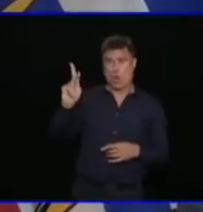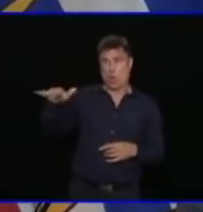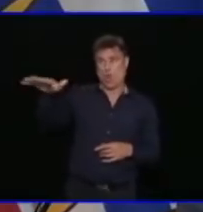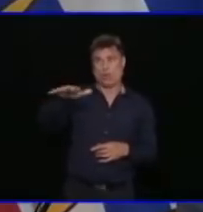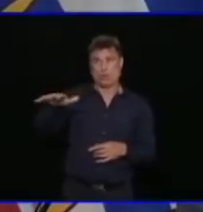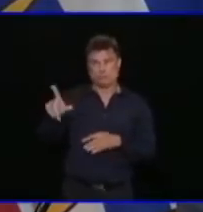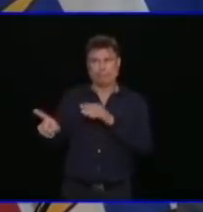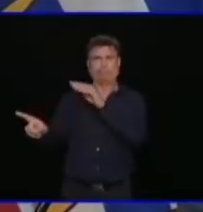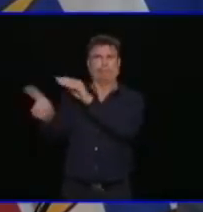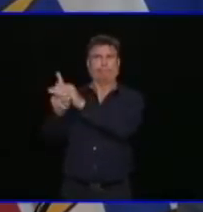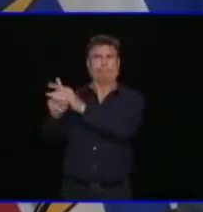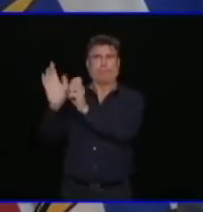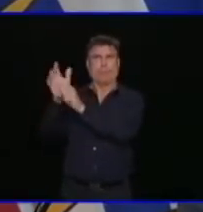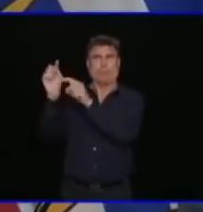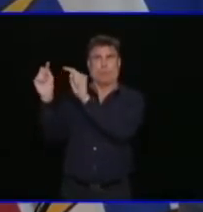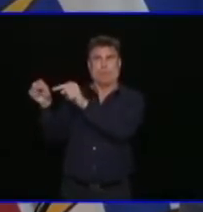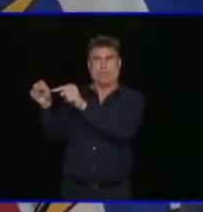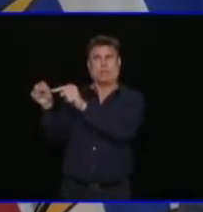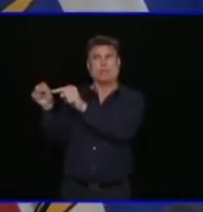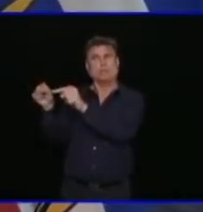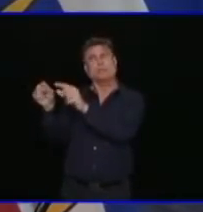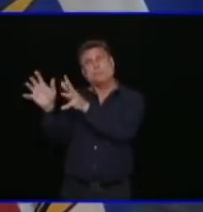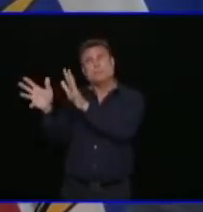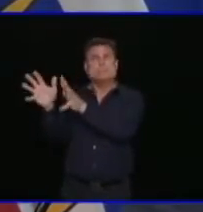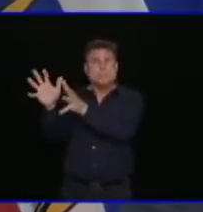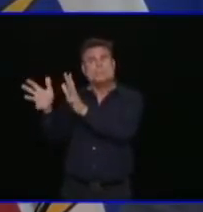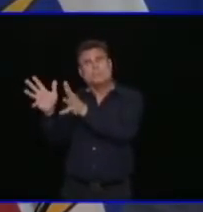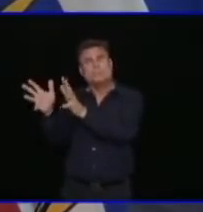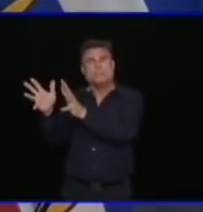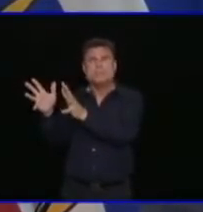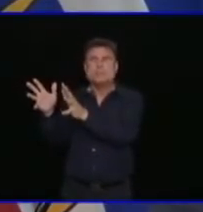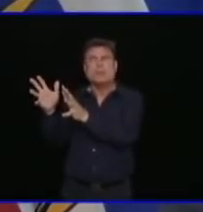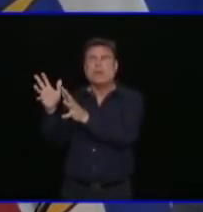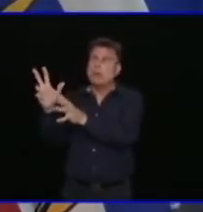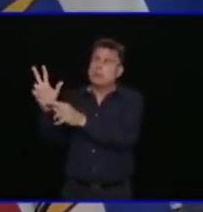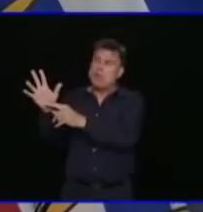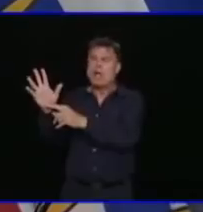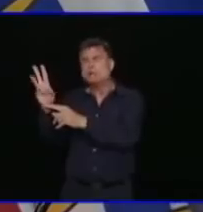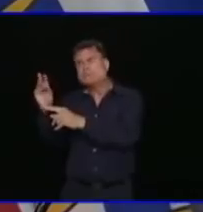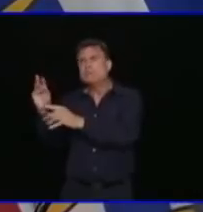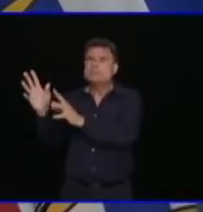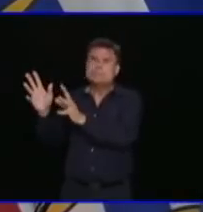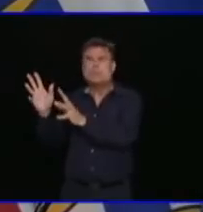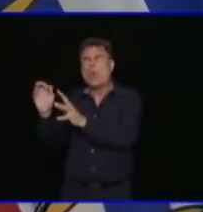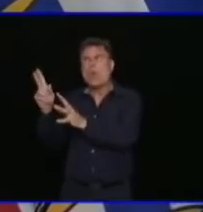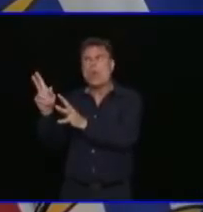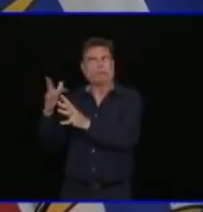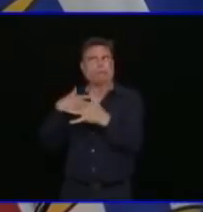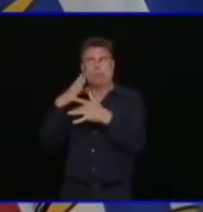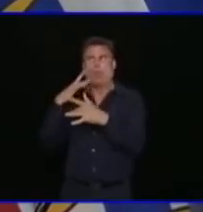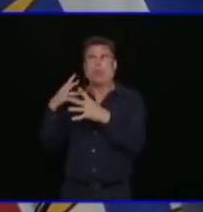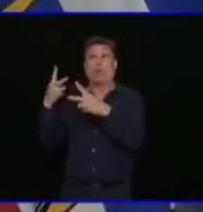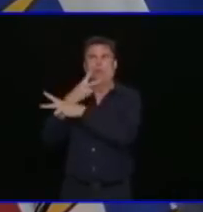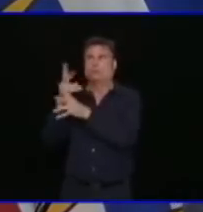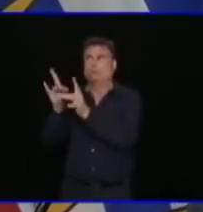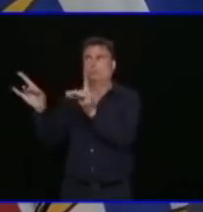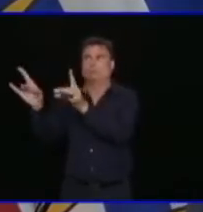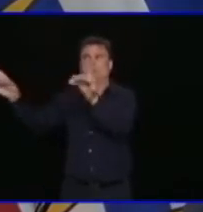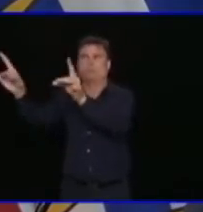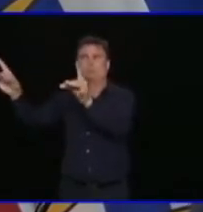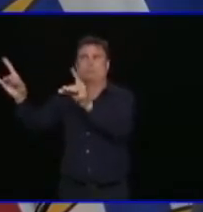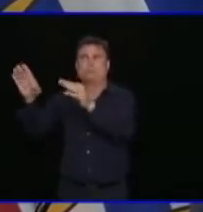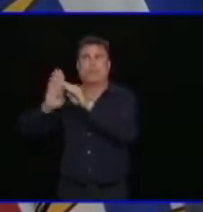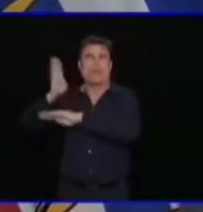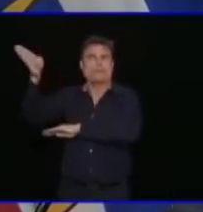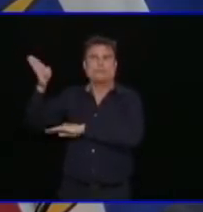super spreader event? Yeah, so probably not. Super spreader events tend to be where a